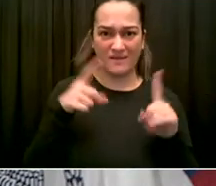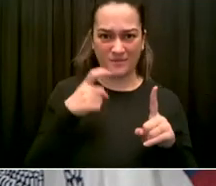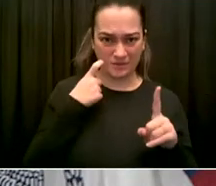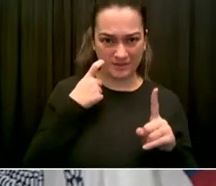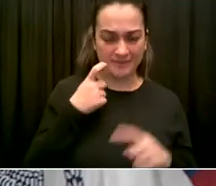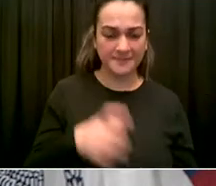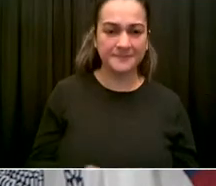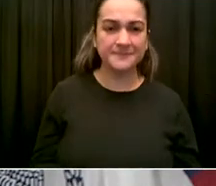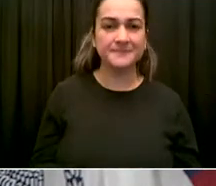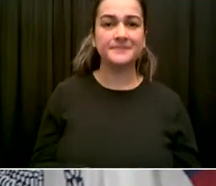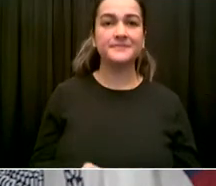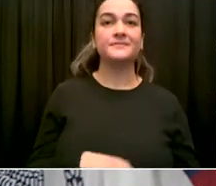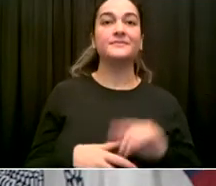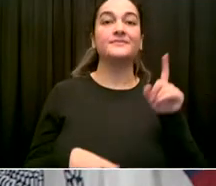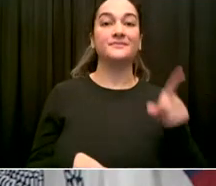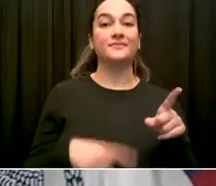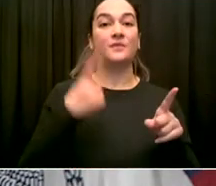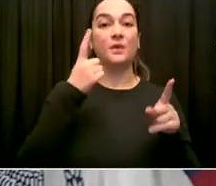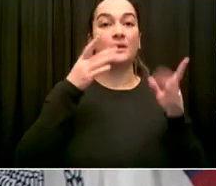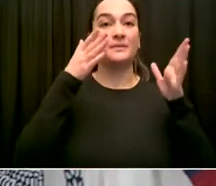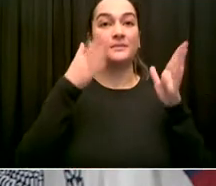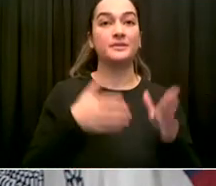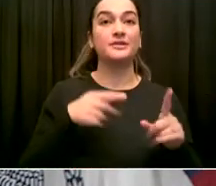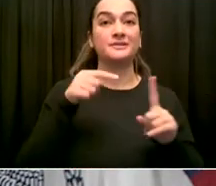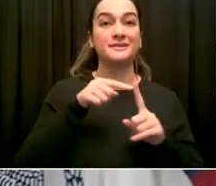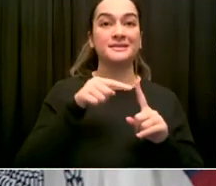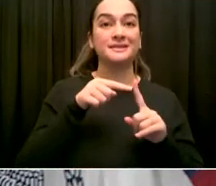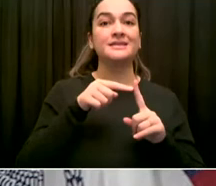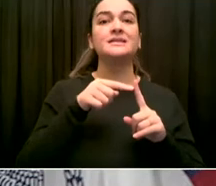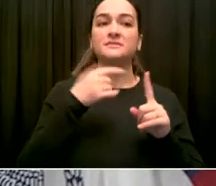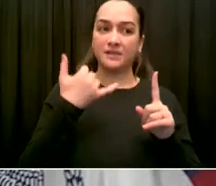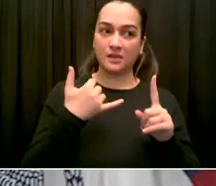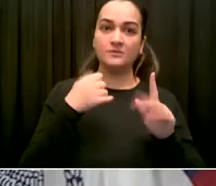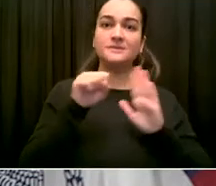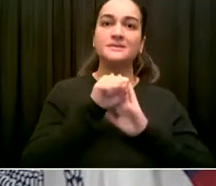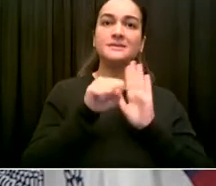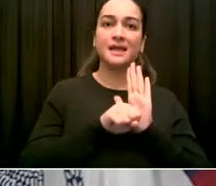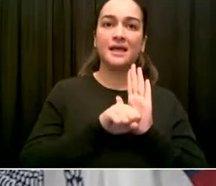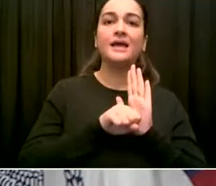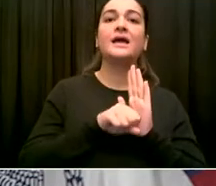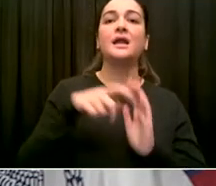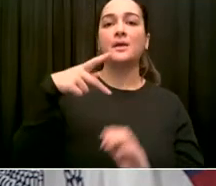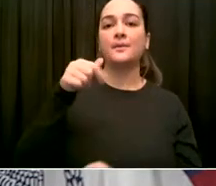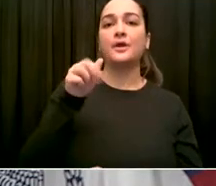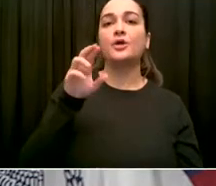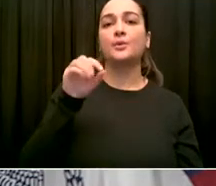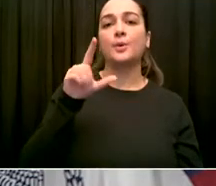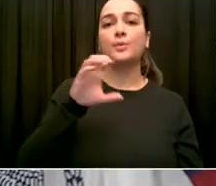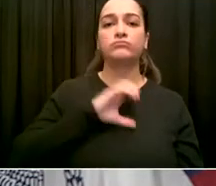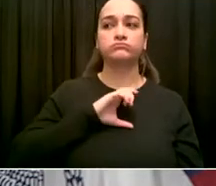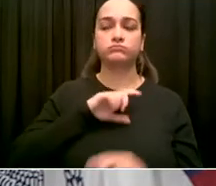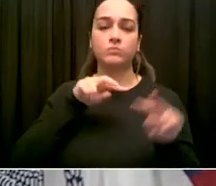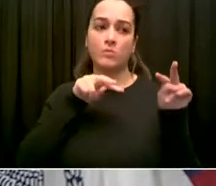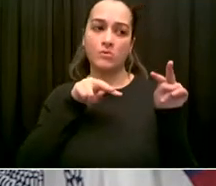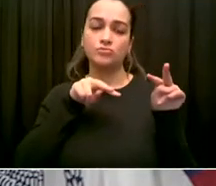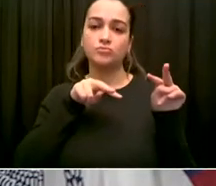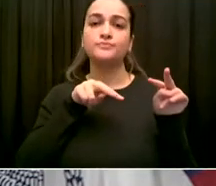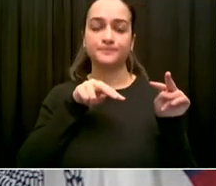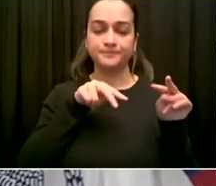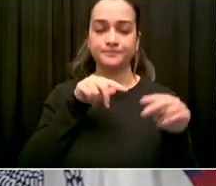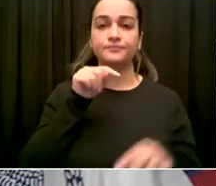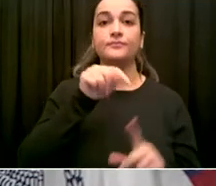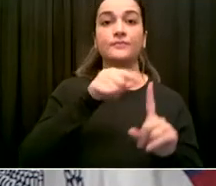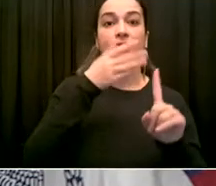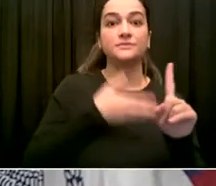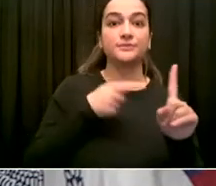tried to bring to light for years. I know Commissioner Shea's tried to bring to light, but it has not gotten the attention it deserved. Now maybe that